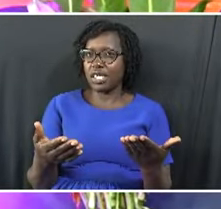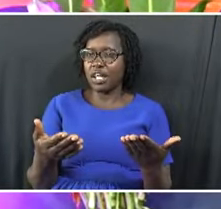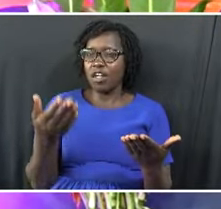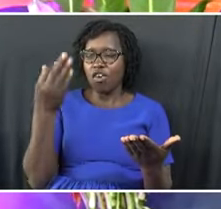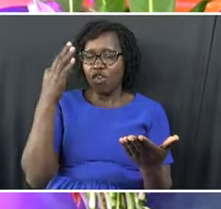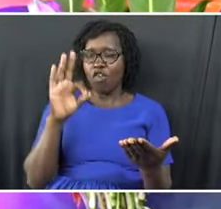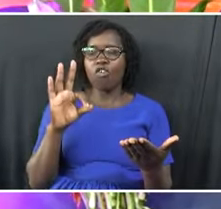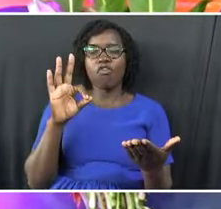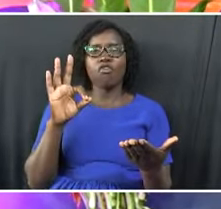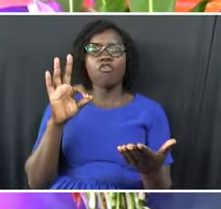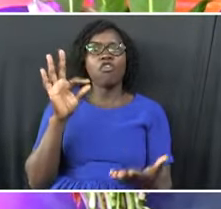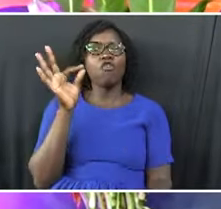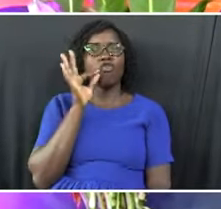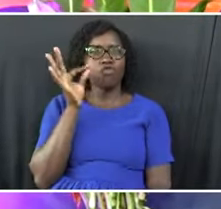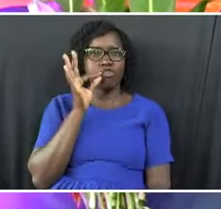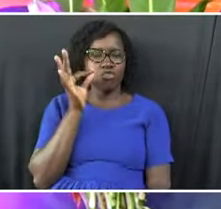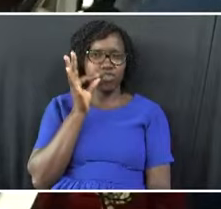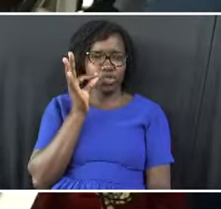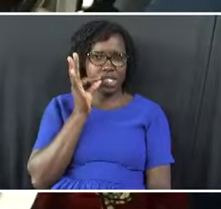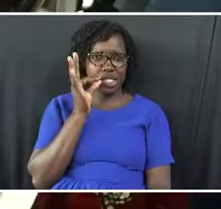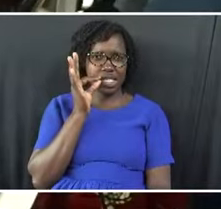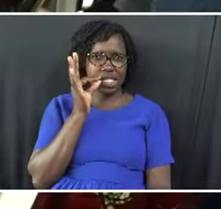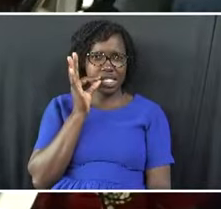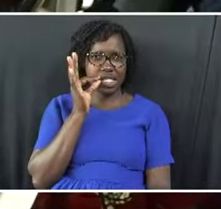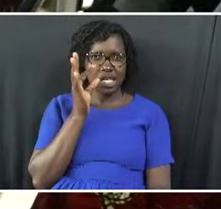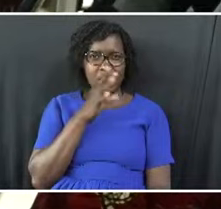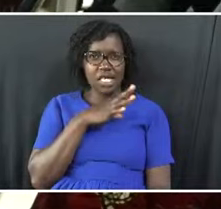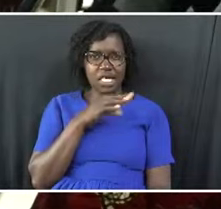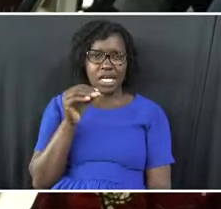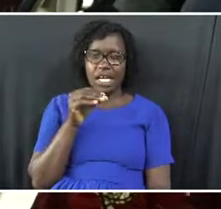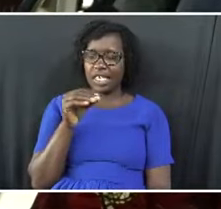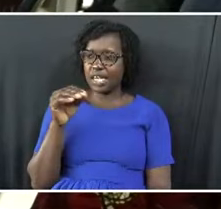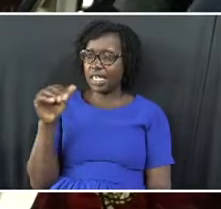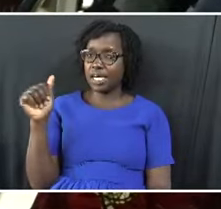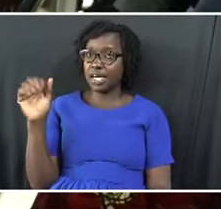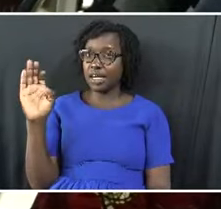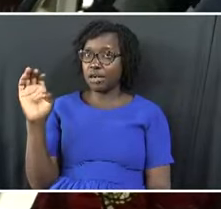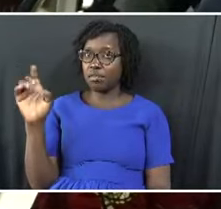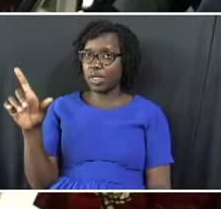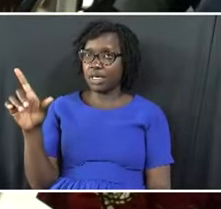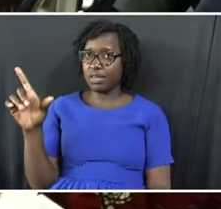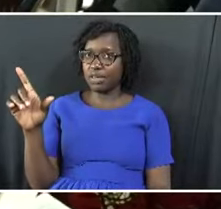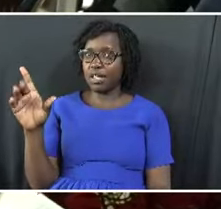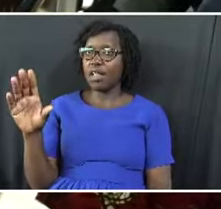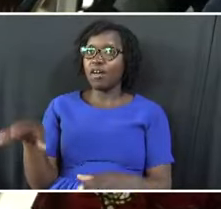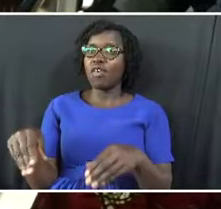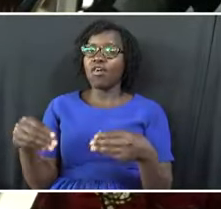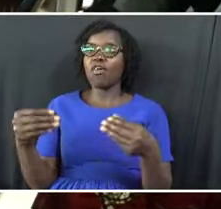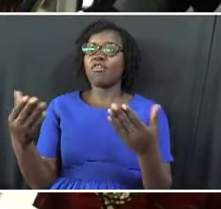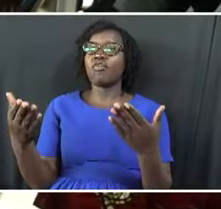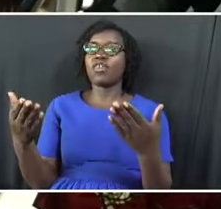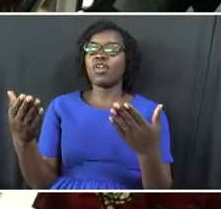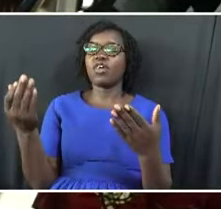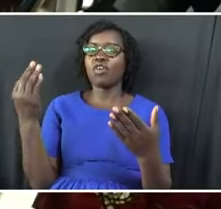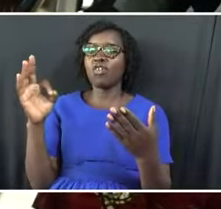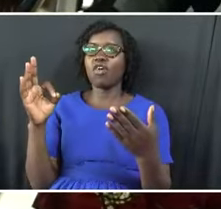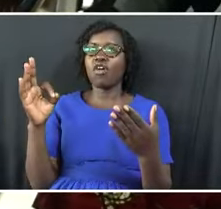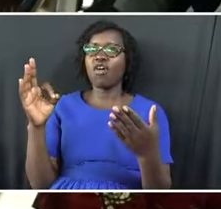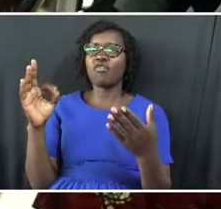of fruits, and Abel gave the offering of